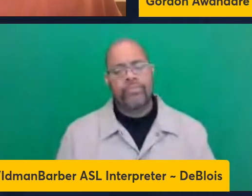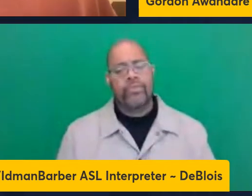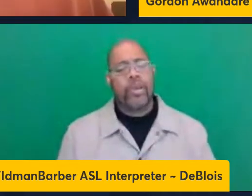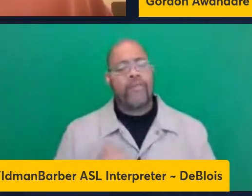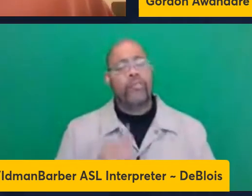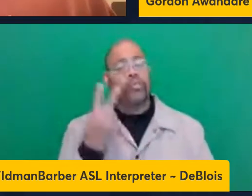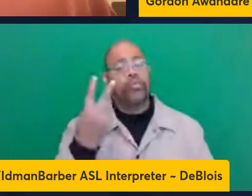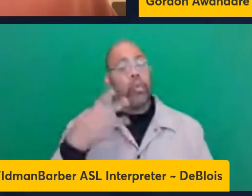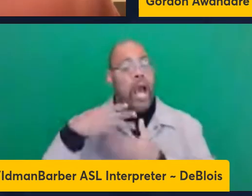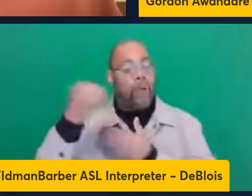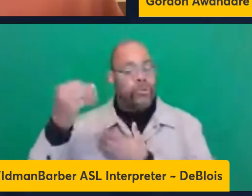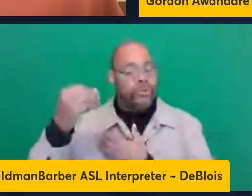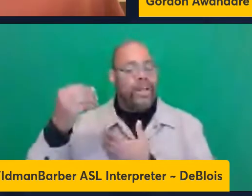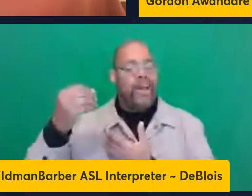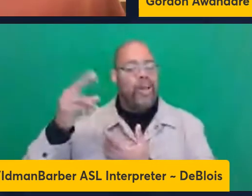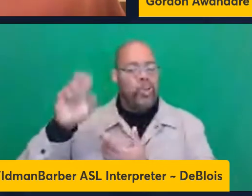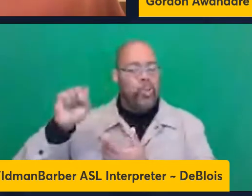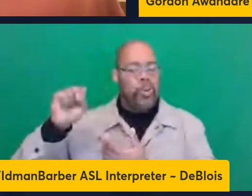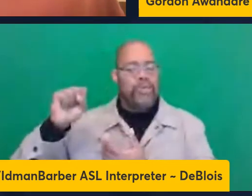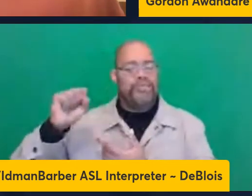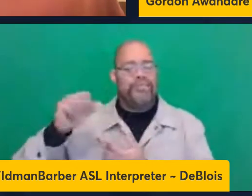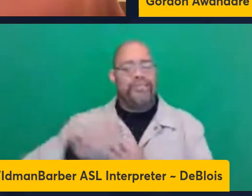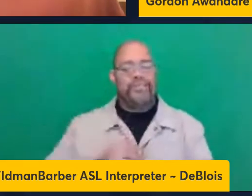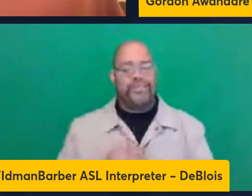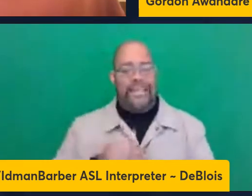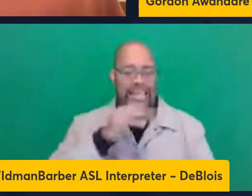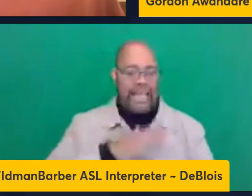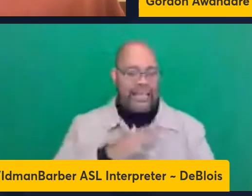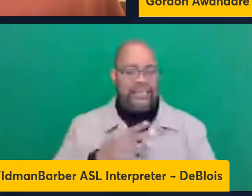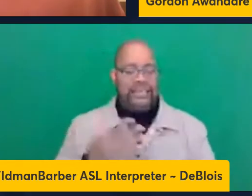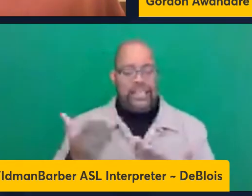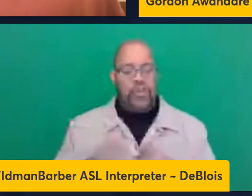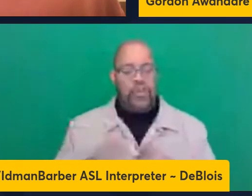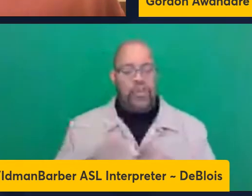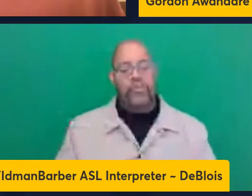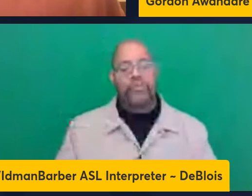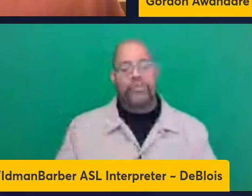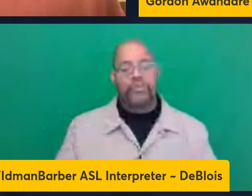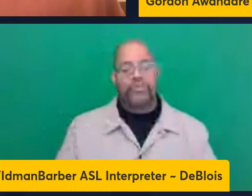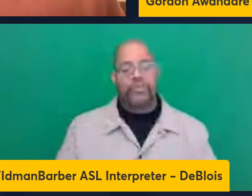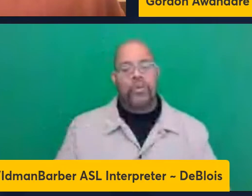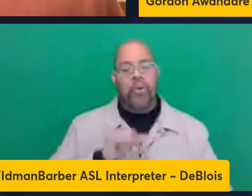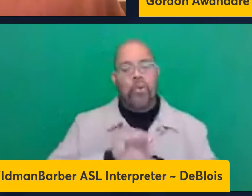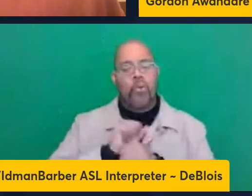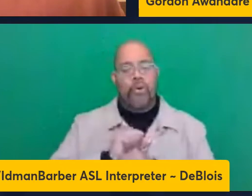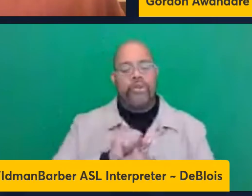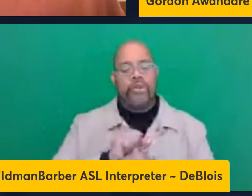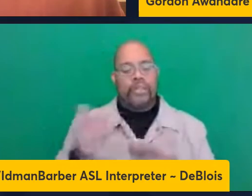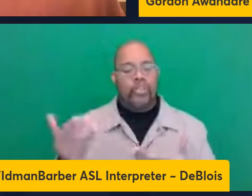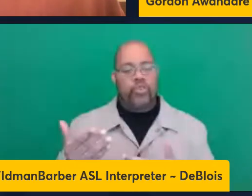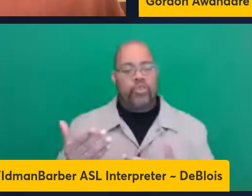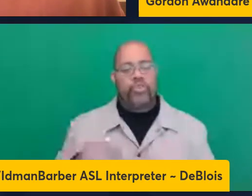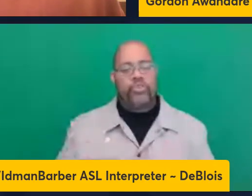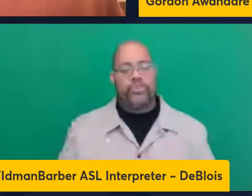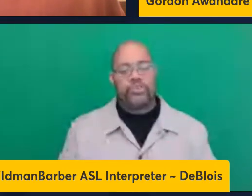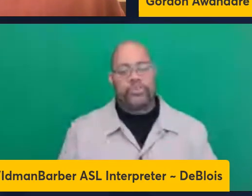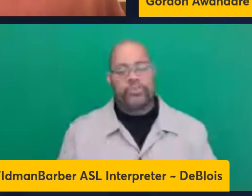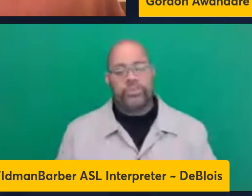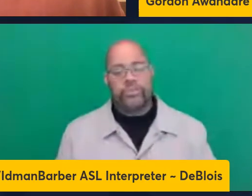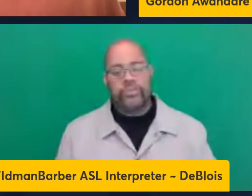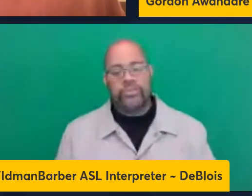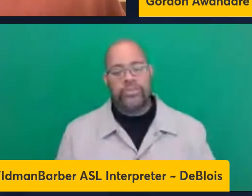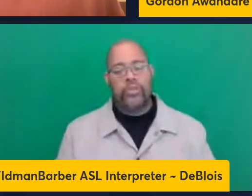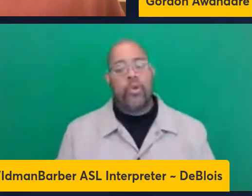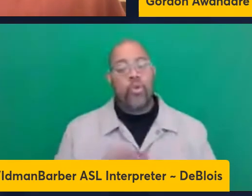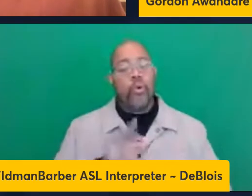such young ladies here working at WAGBI through a fellowship